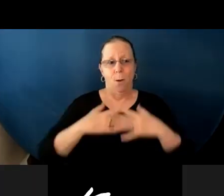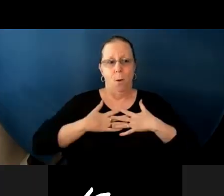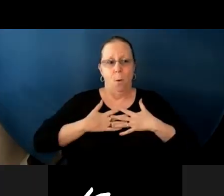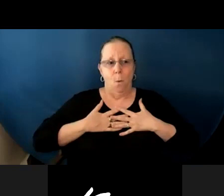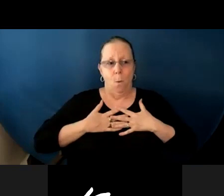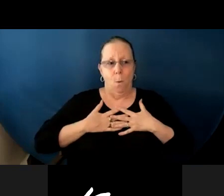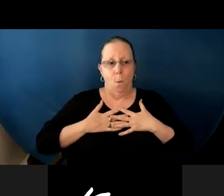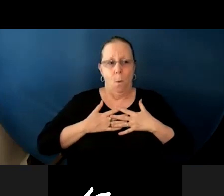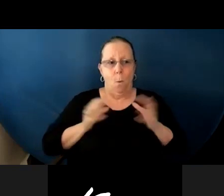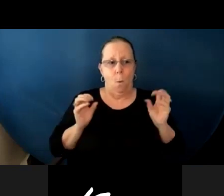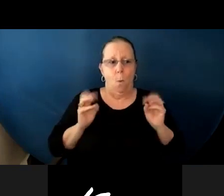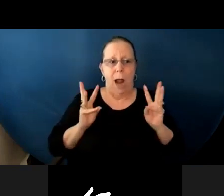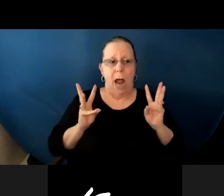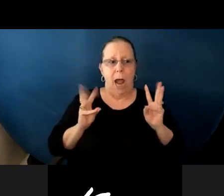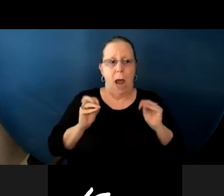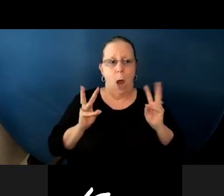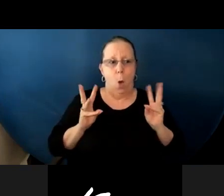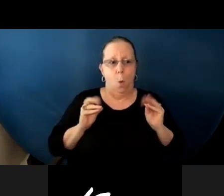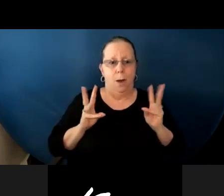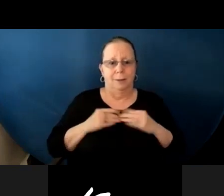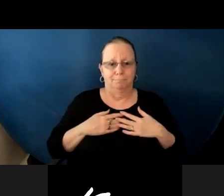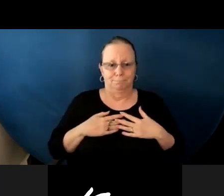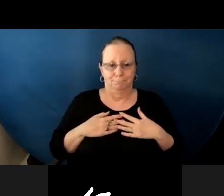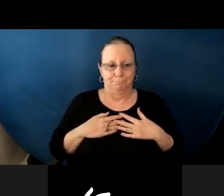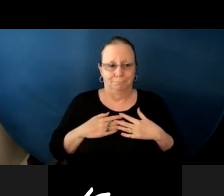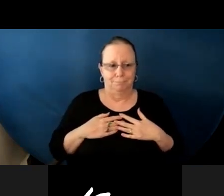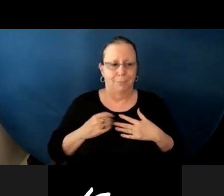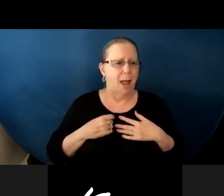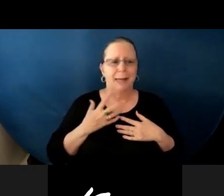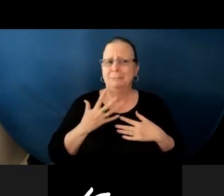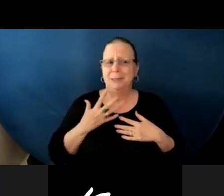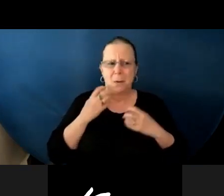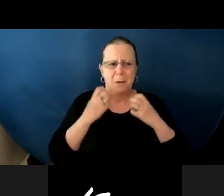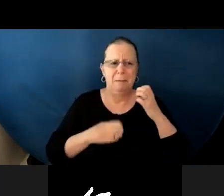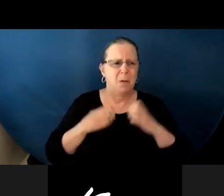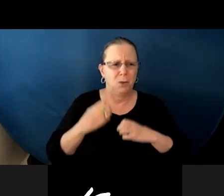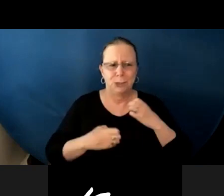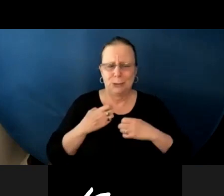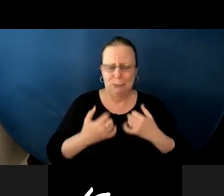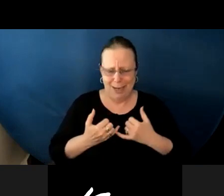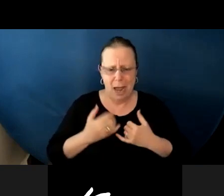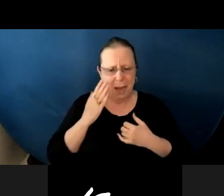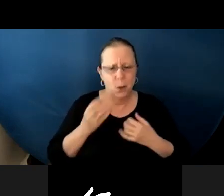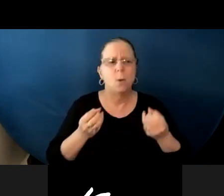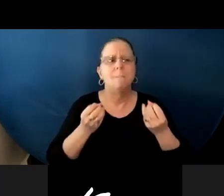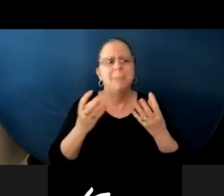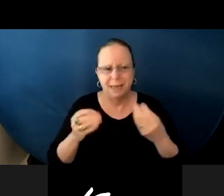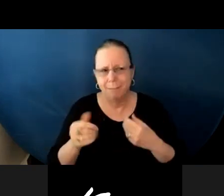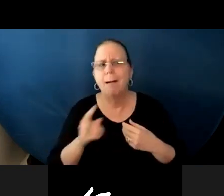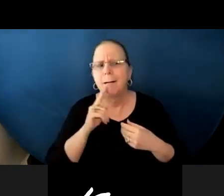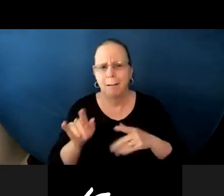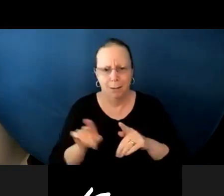Wow. I'm so emotional right now, and I know many others are too. That